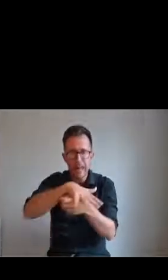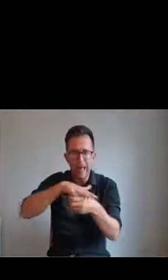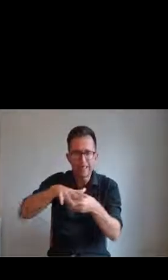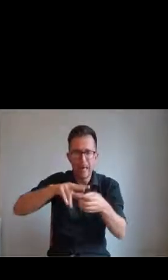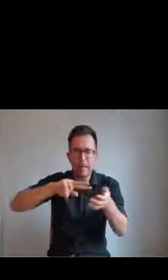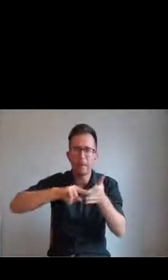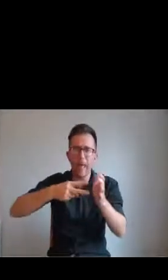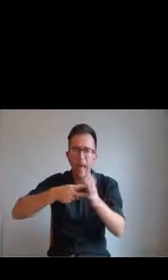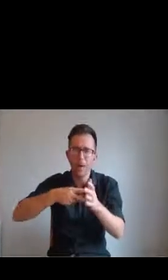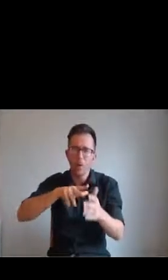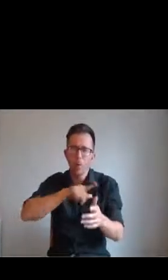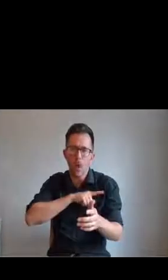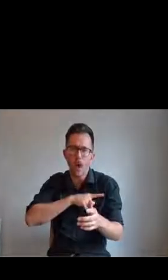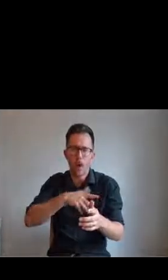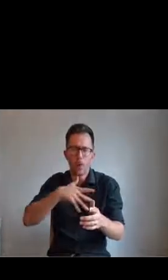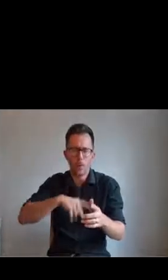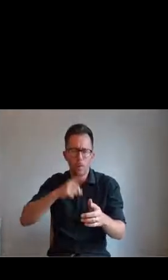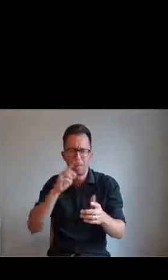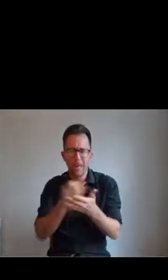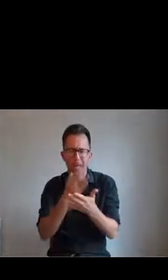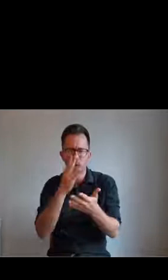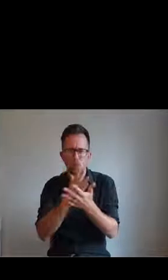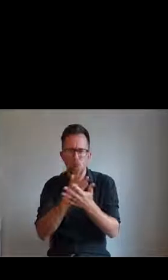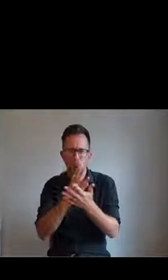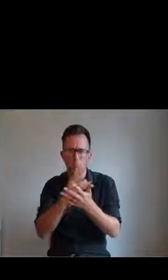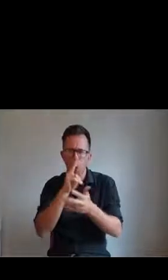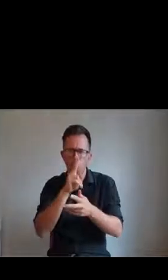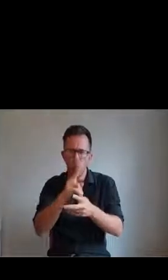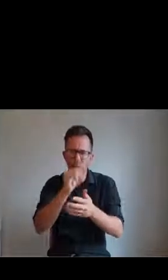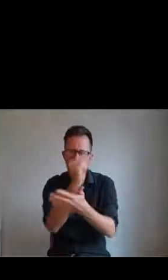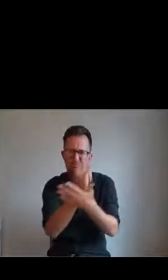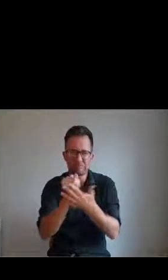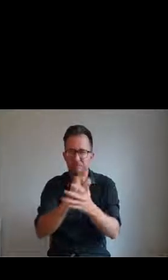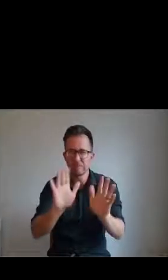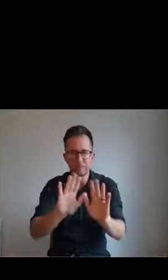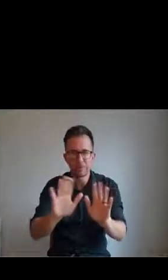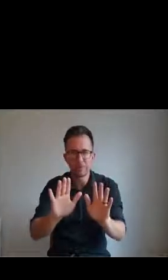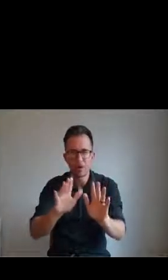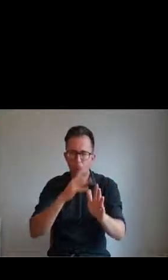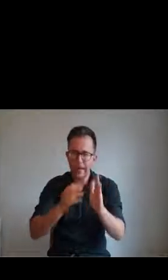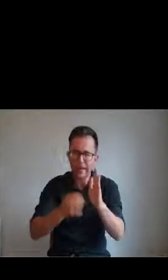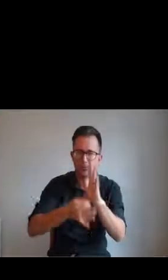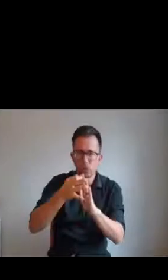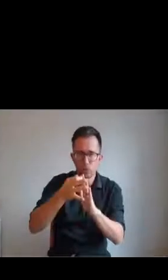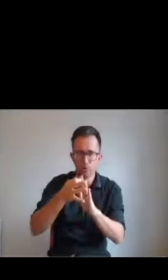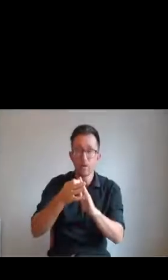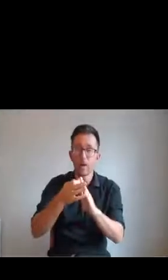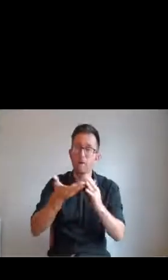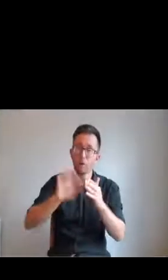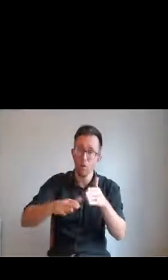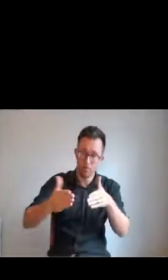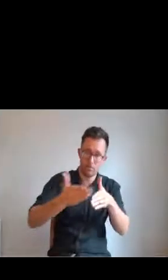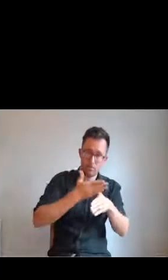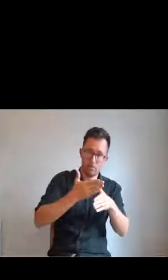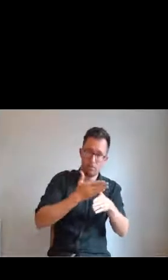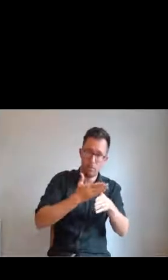of the project's above ground infrastructure. Since supplementary consultation, we've added more detail on the specific type of